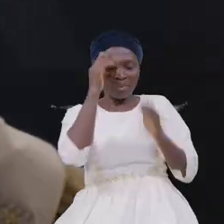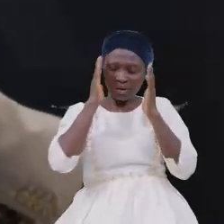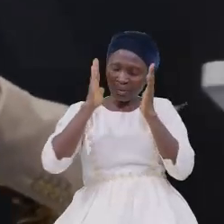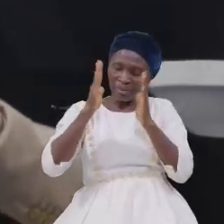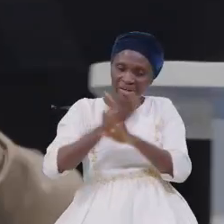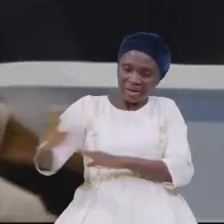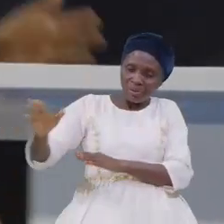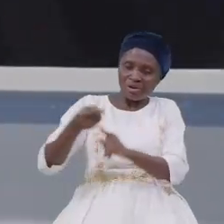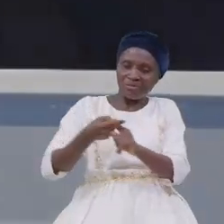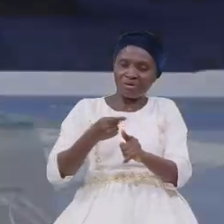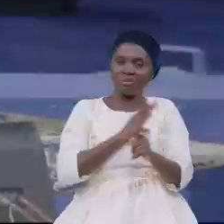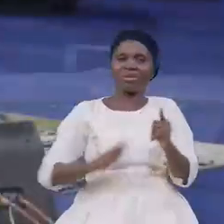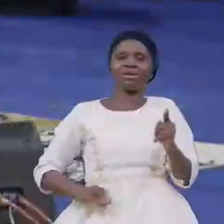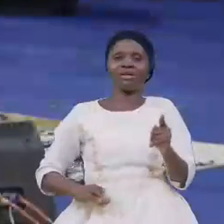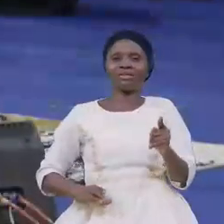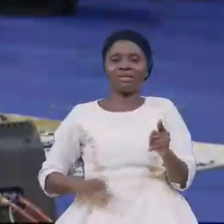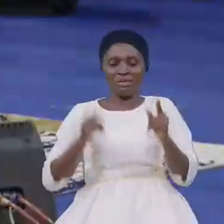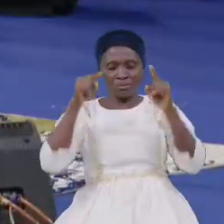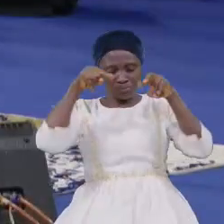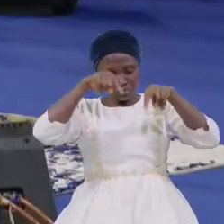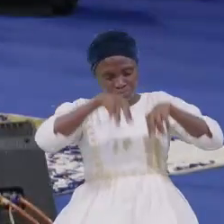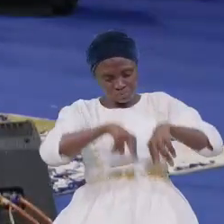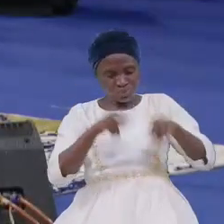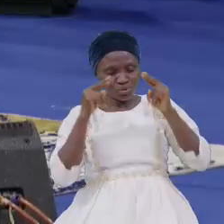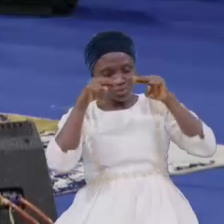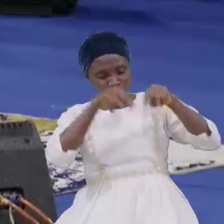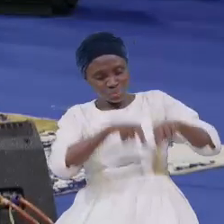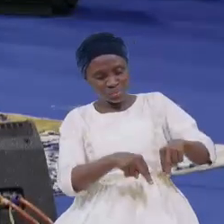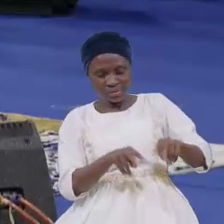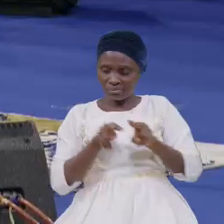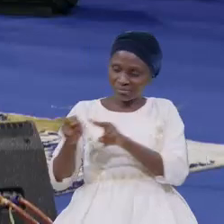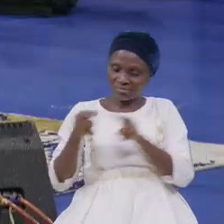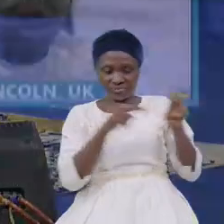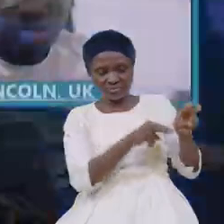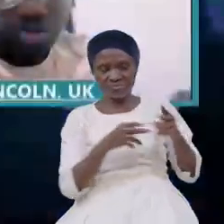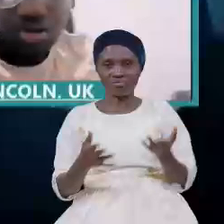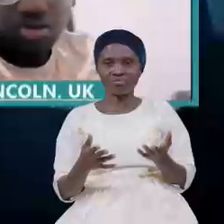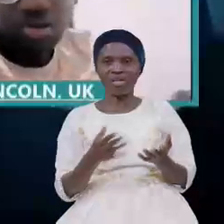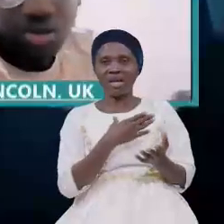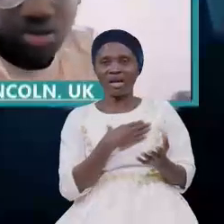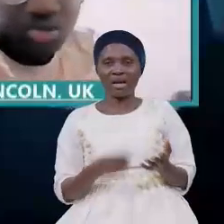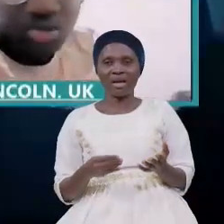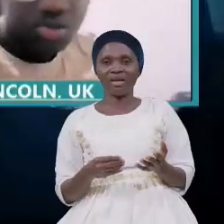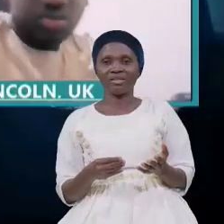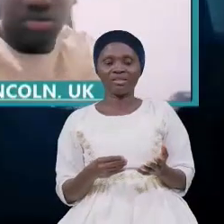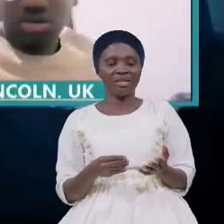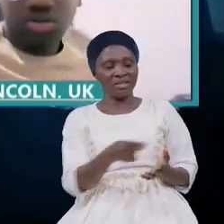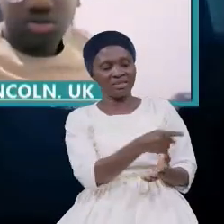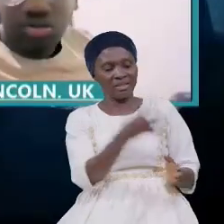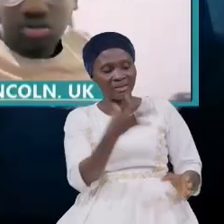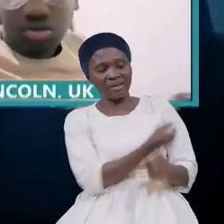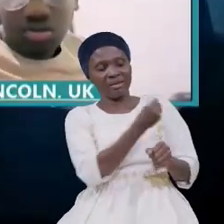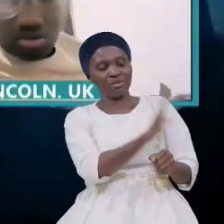you're looking down, looking, oh, you're looking side, and they have your attention, they have your heart,